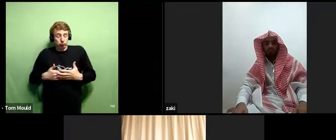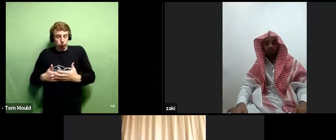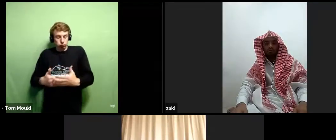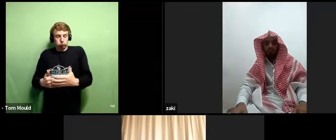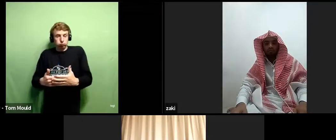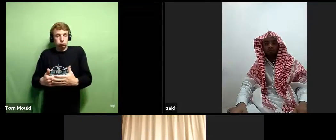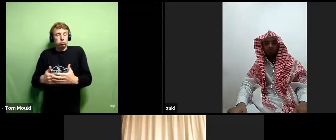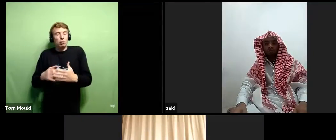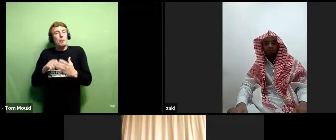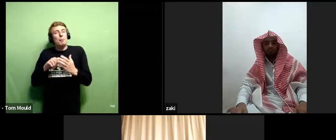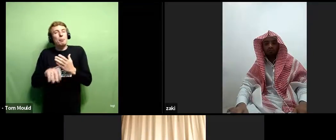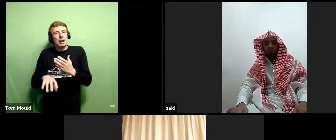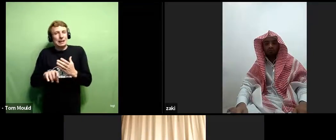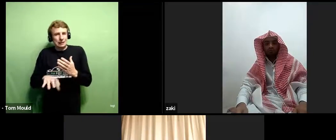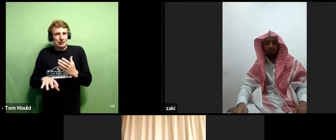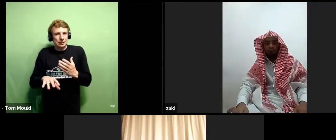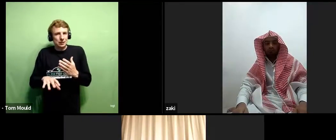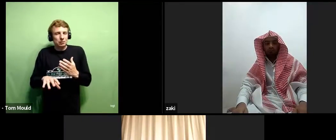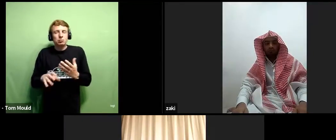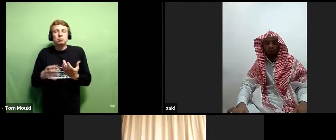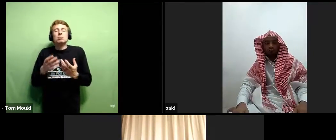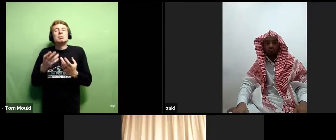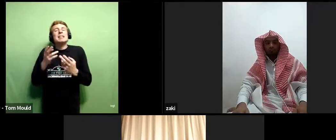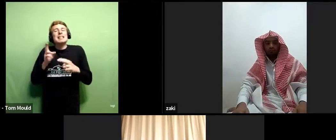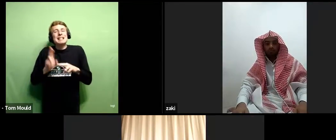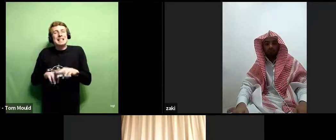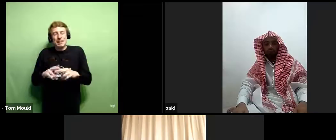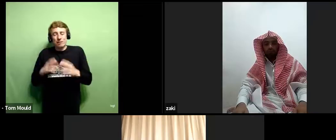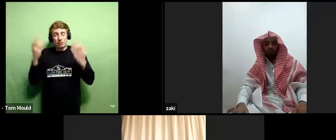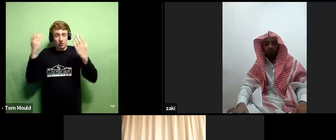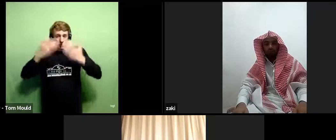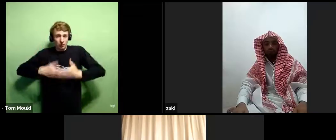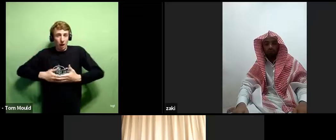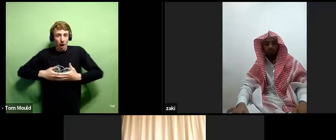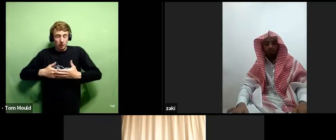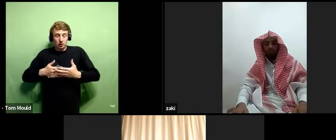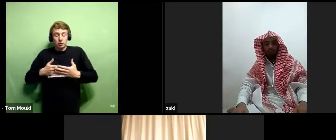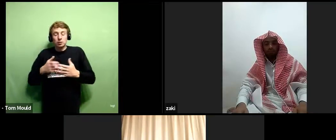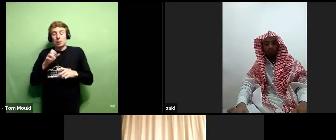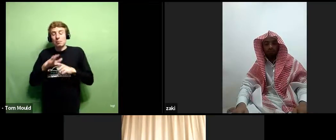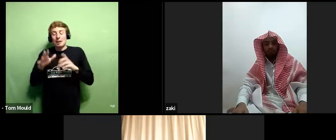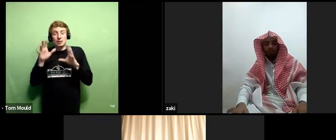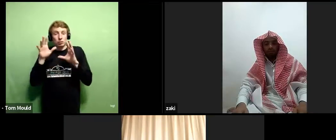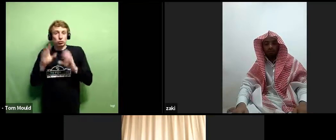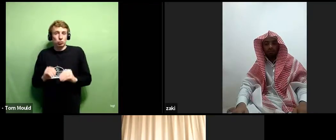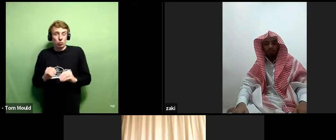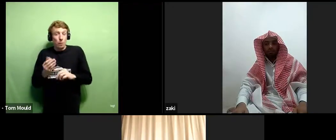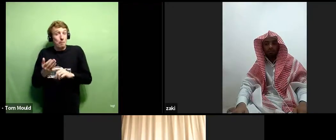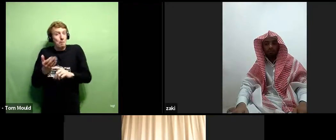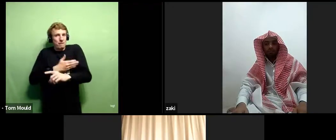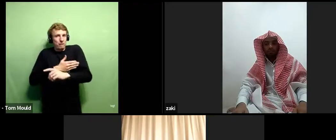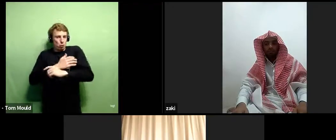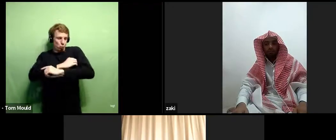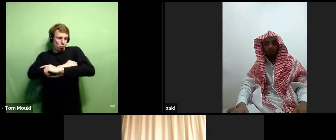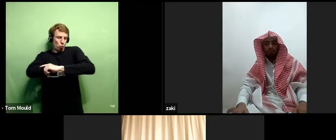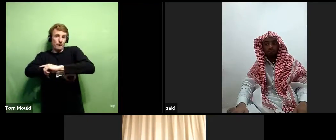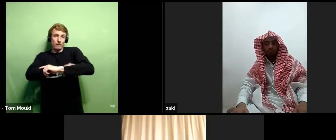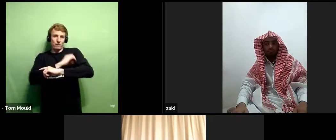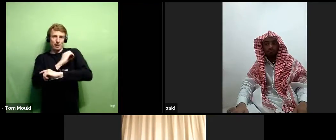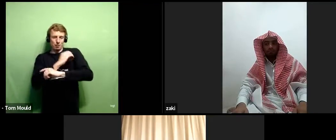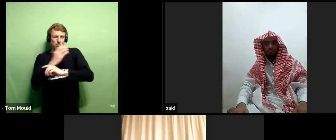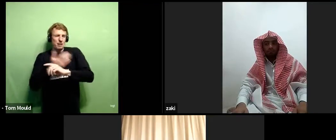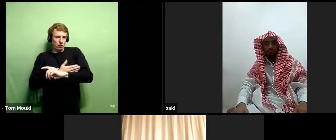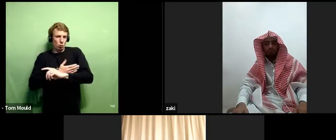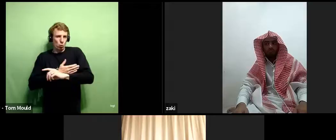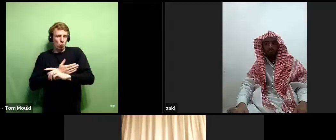become pure and the bleeding stops during the night, so before the Fajr comes in, it's essential for them to